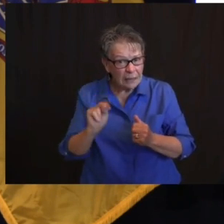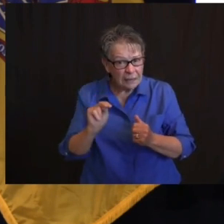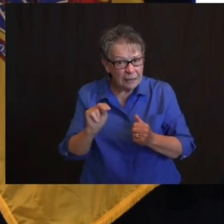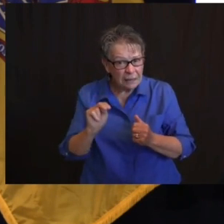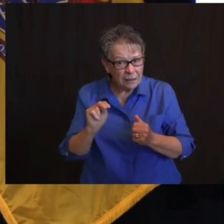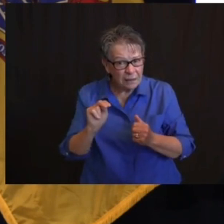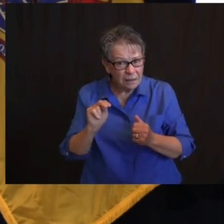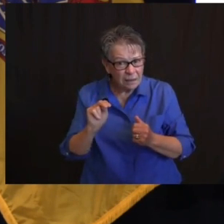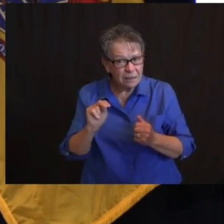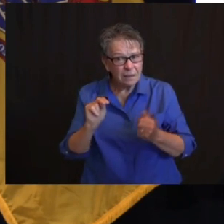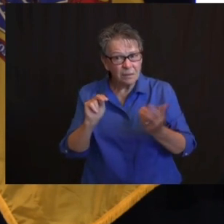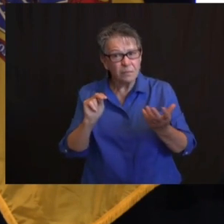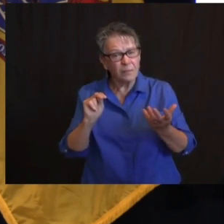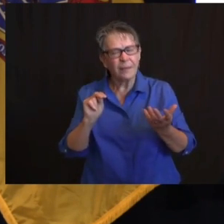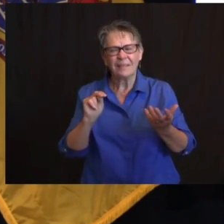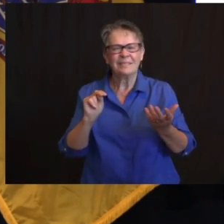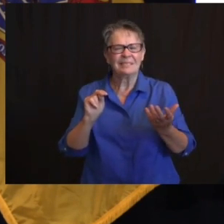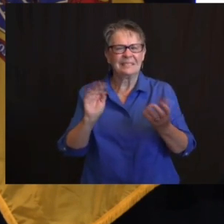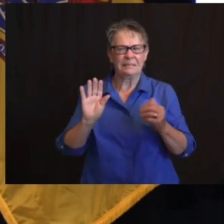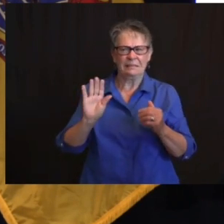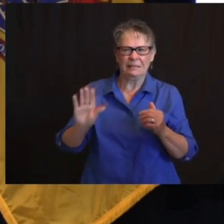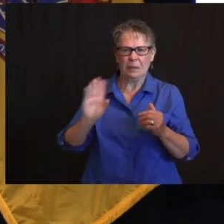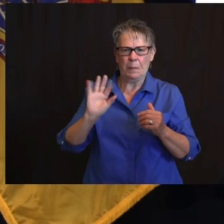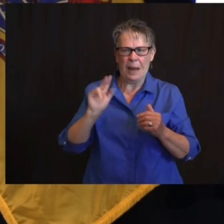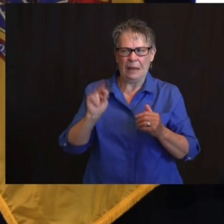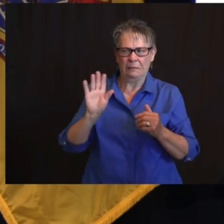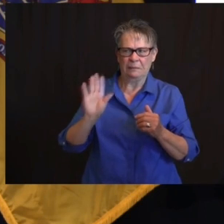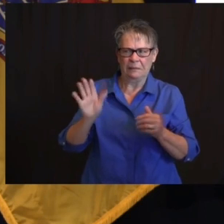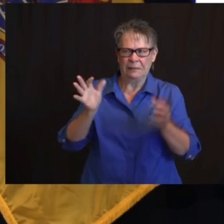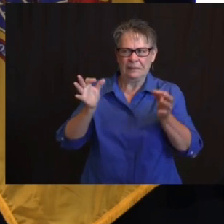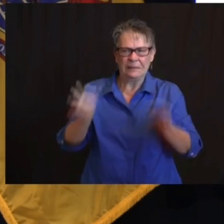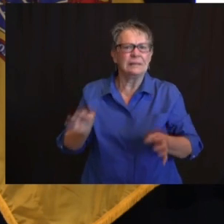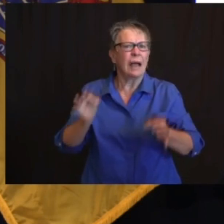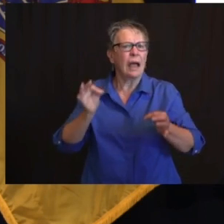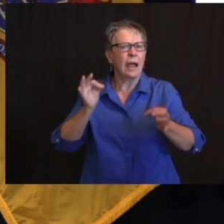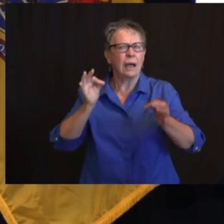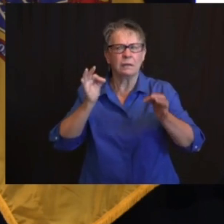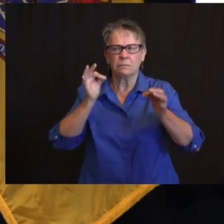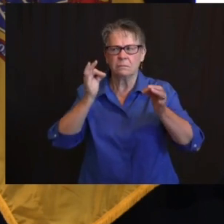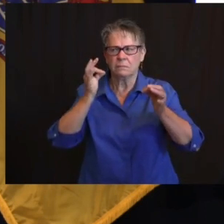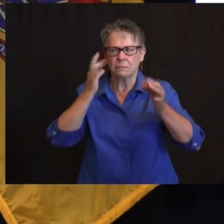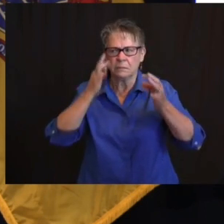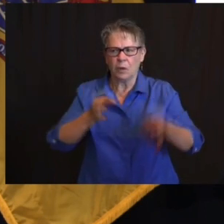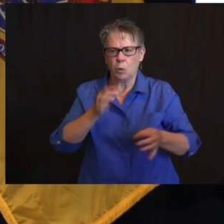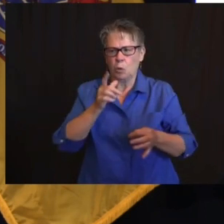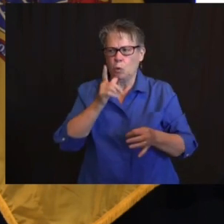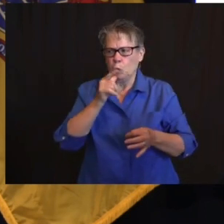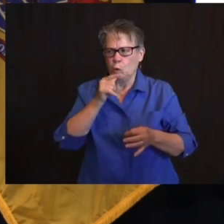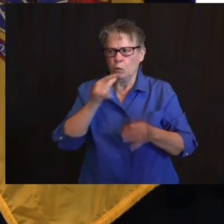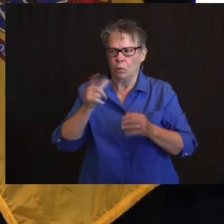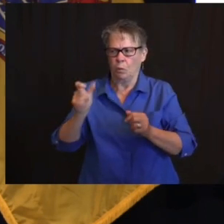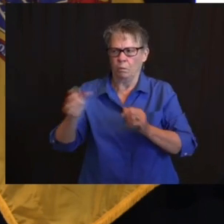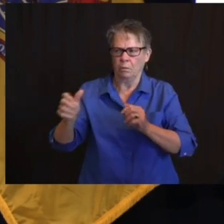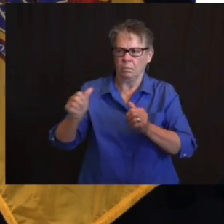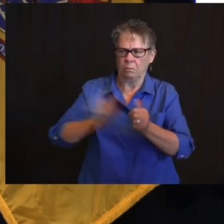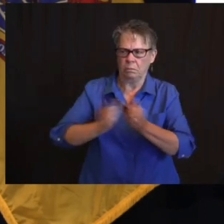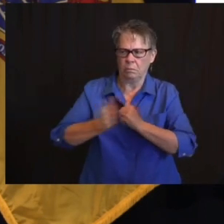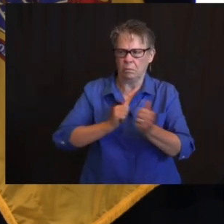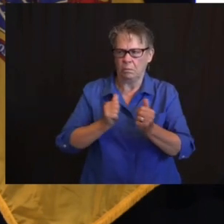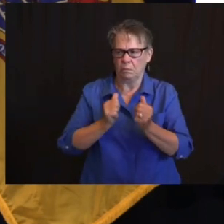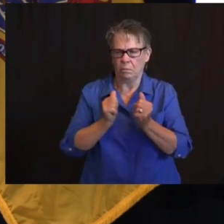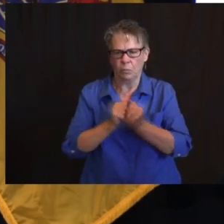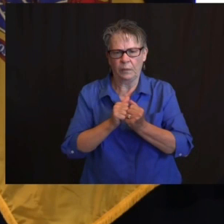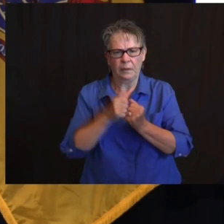diversity of the Democratic Party and of our nation. Exactly what that diversity, how it actually